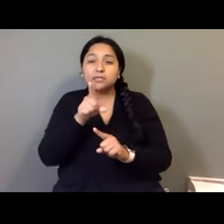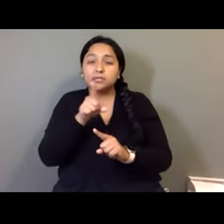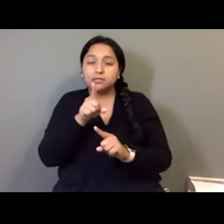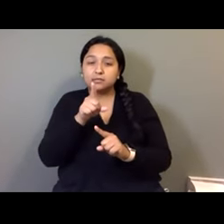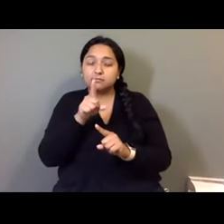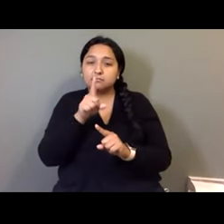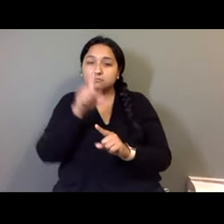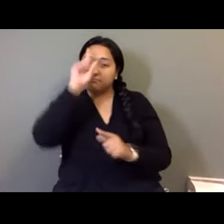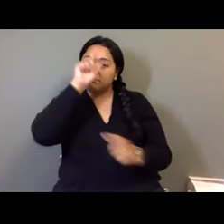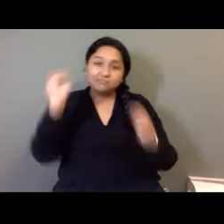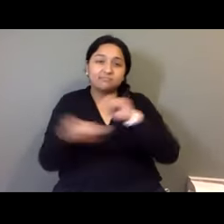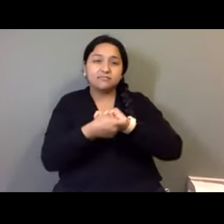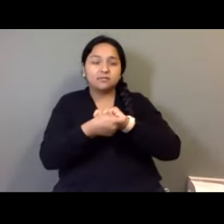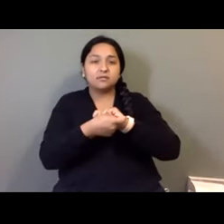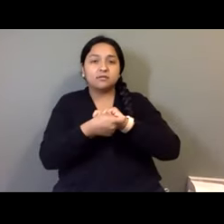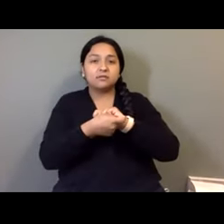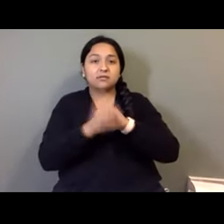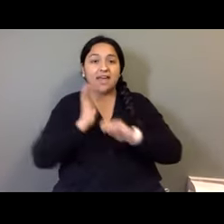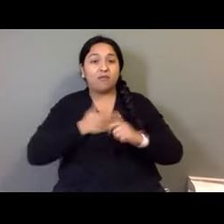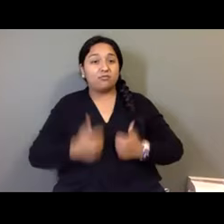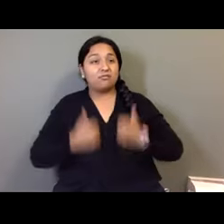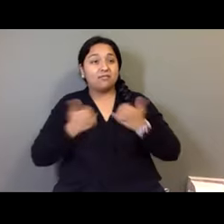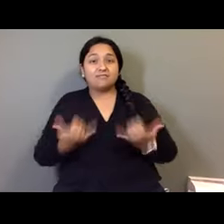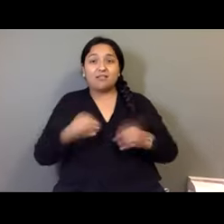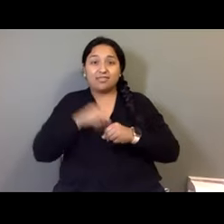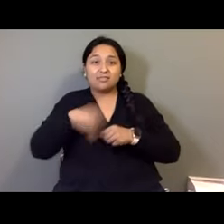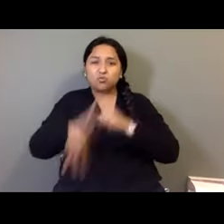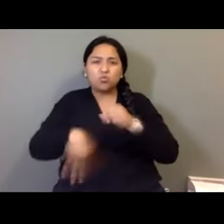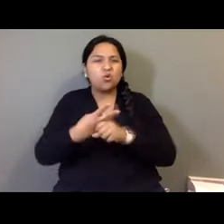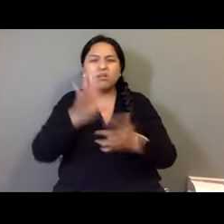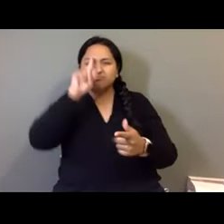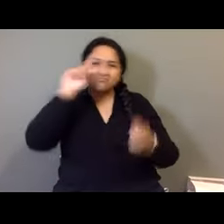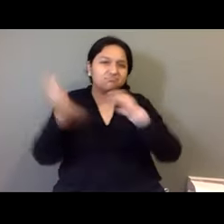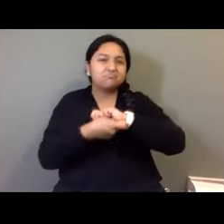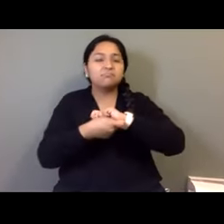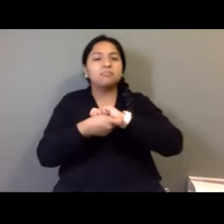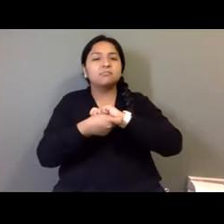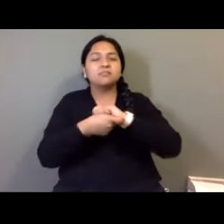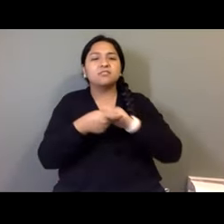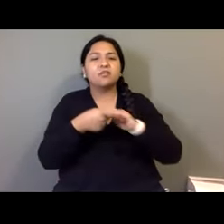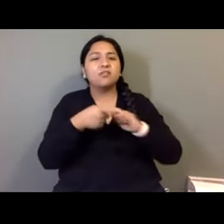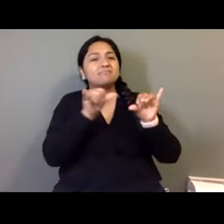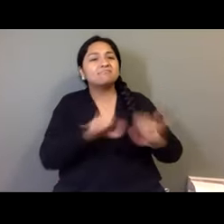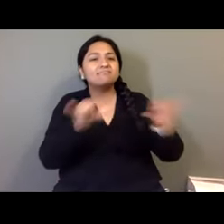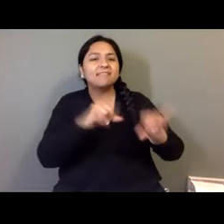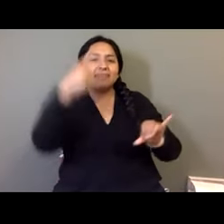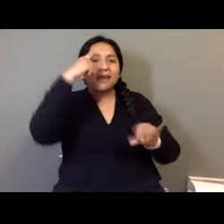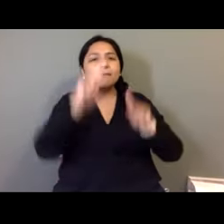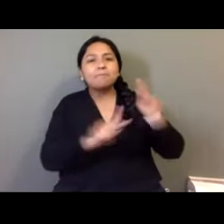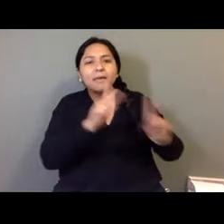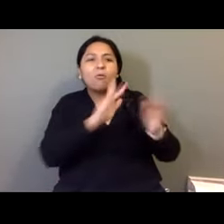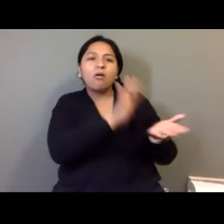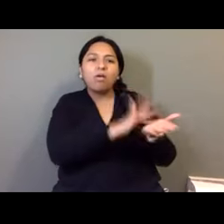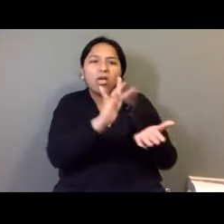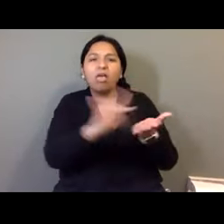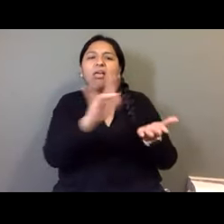reimagining the way that we live in this world, moving away from this idea that people are disposable. And in order